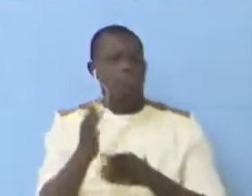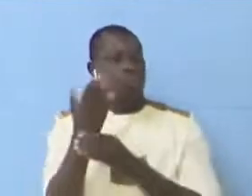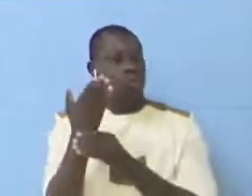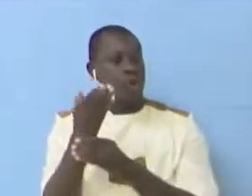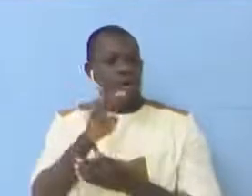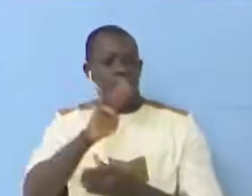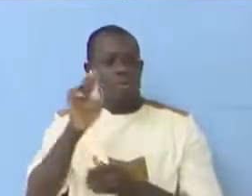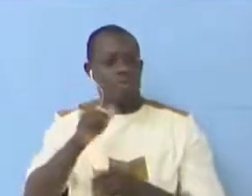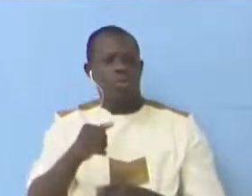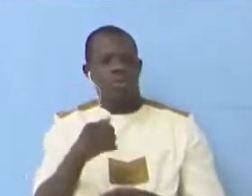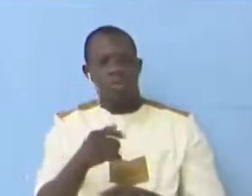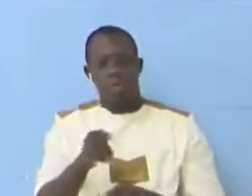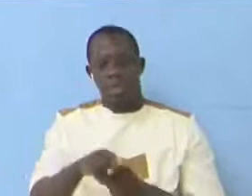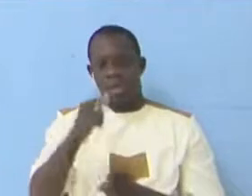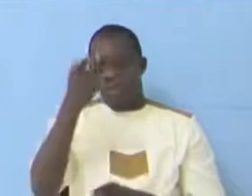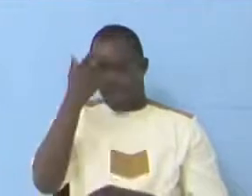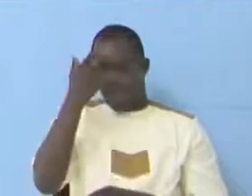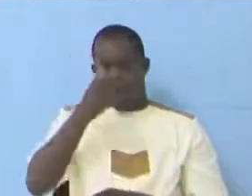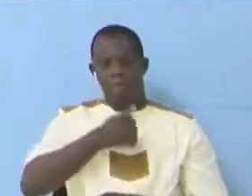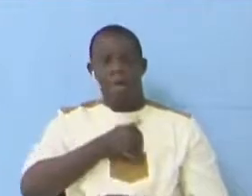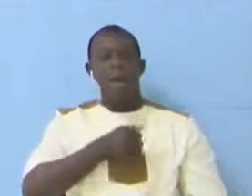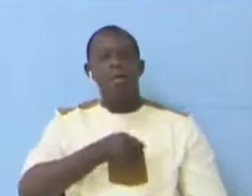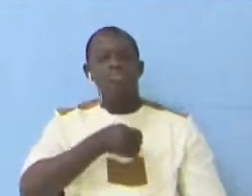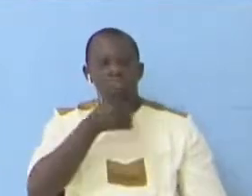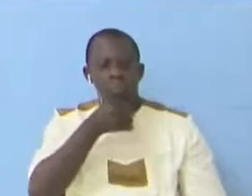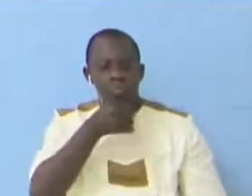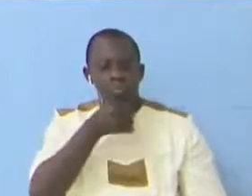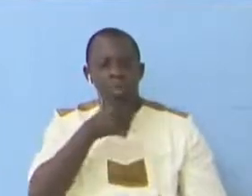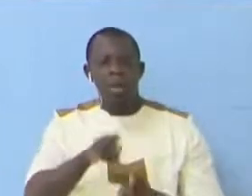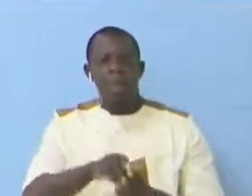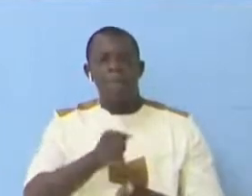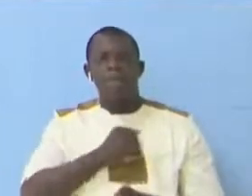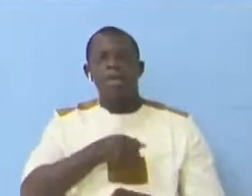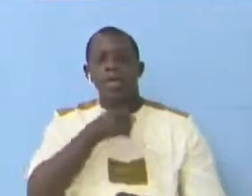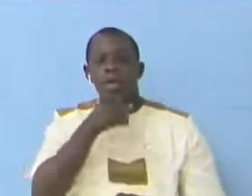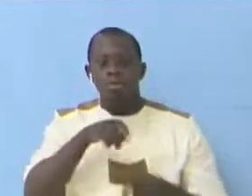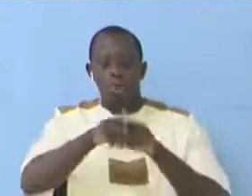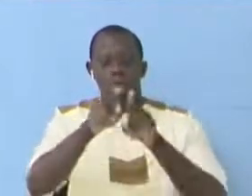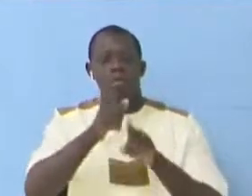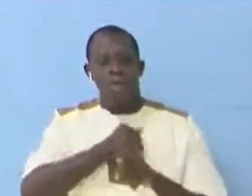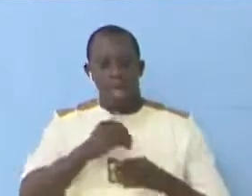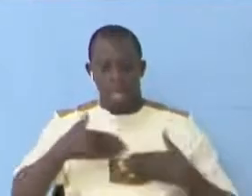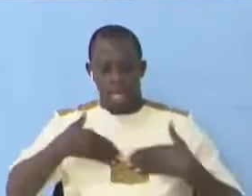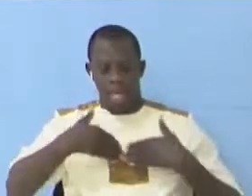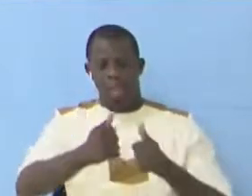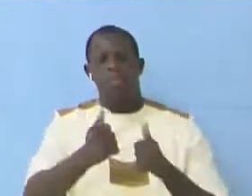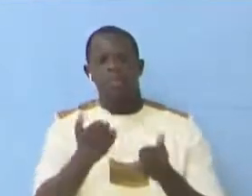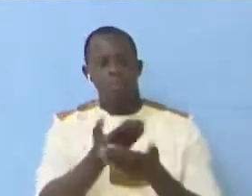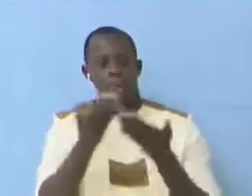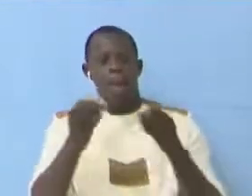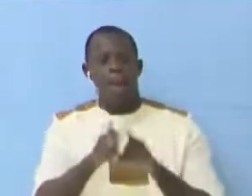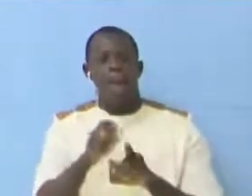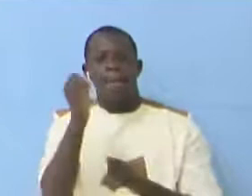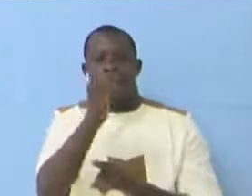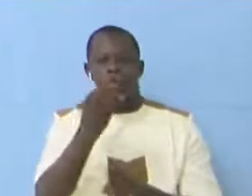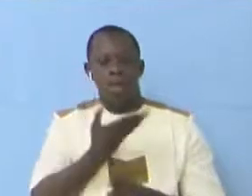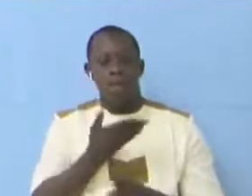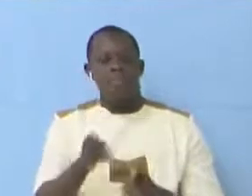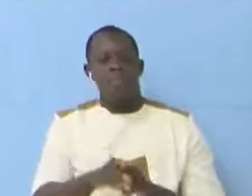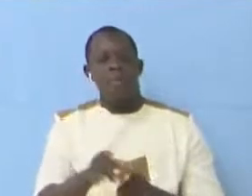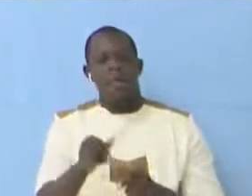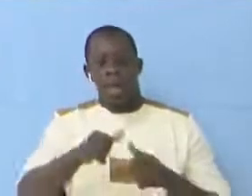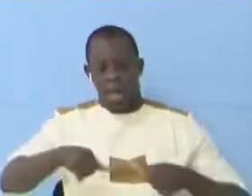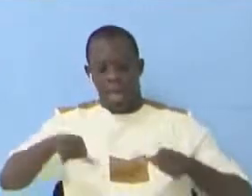reconcile my age to the state of my health because I had a pelvic